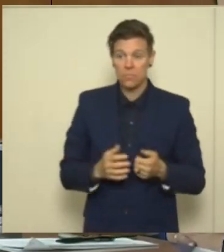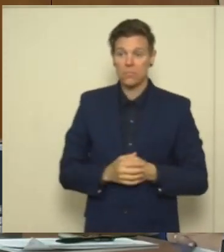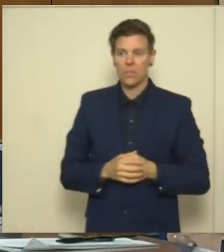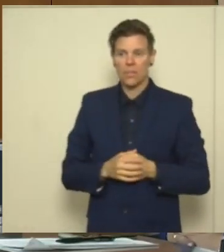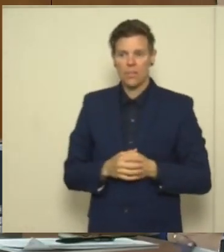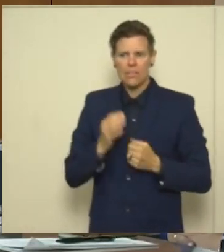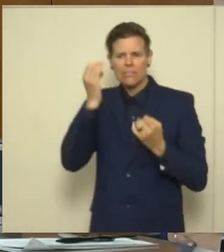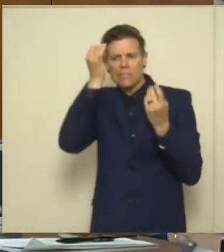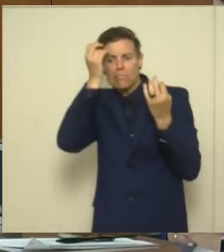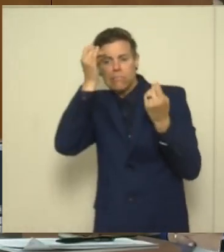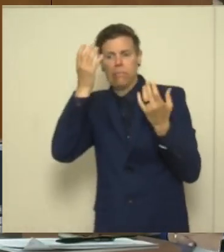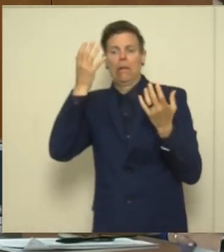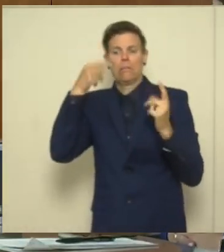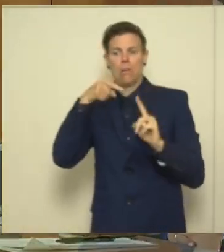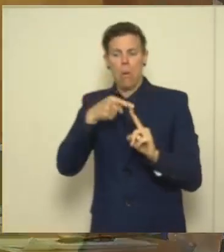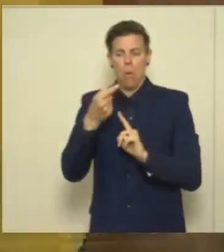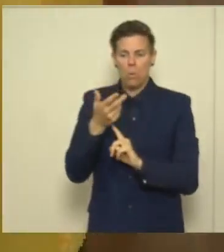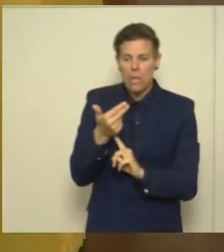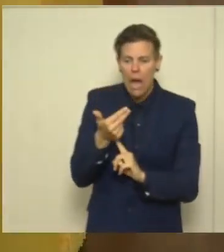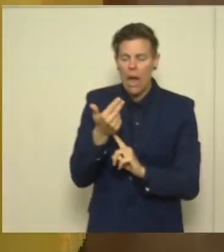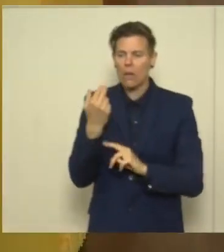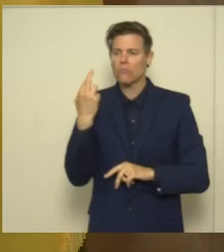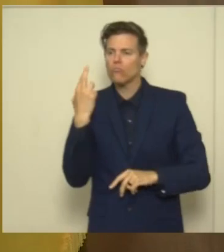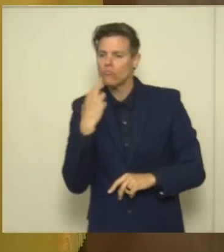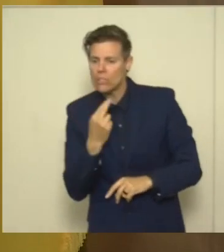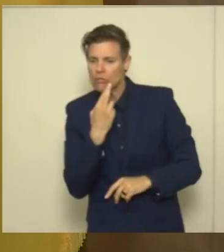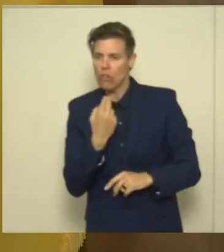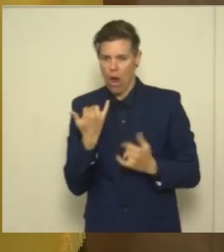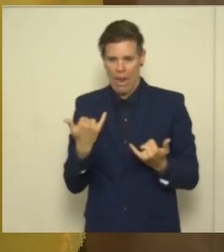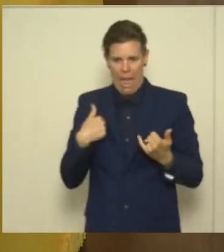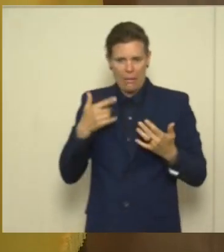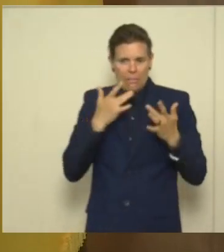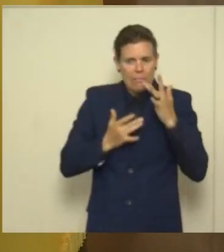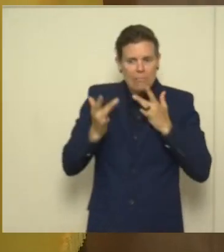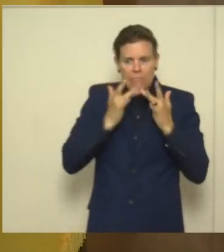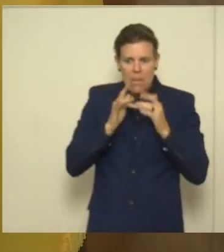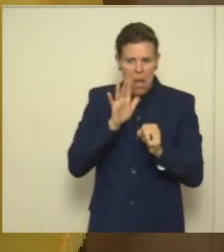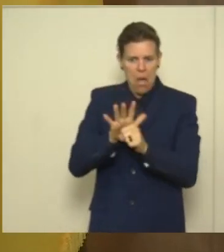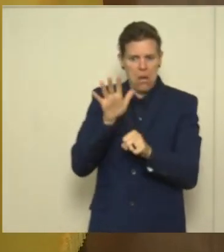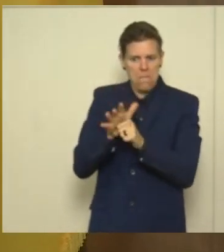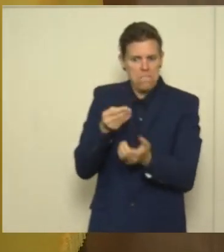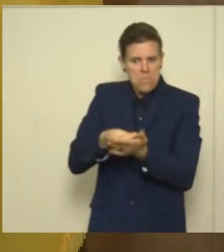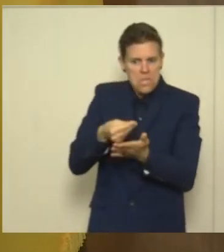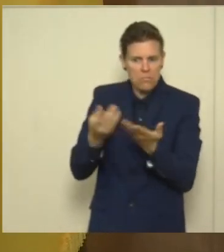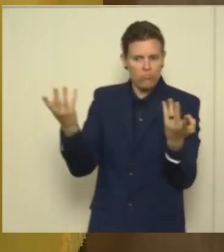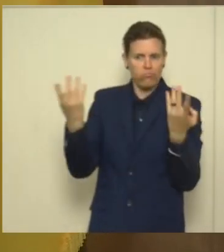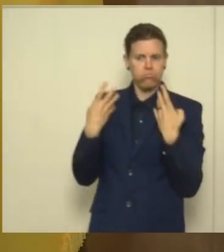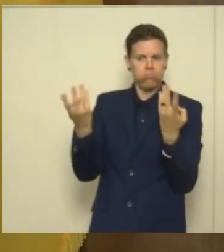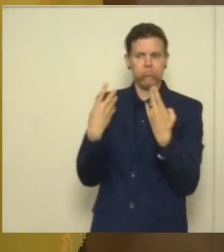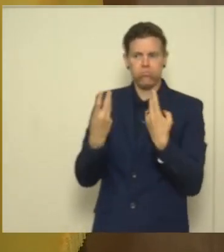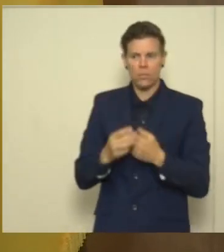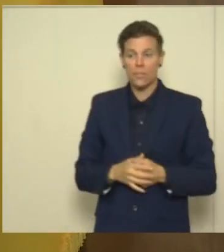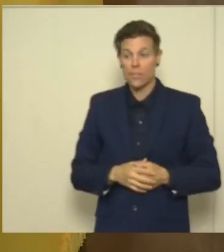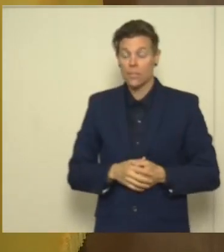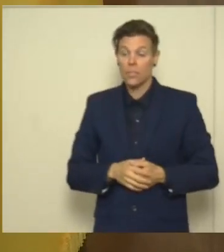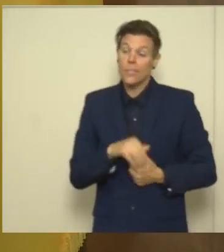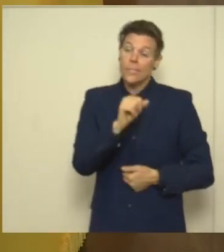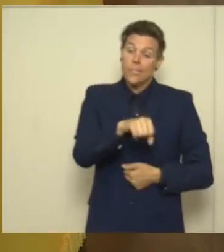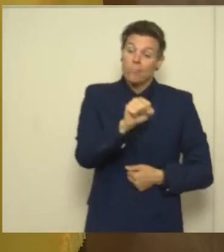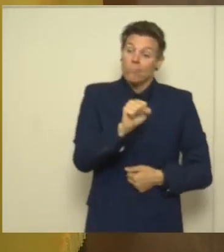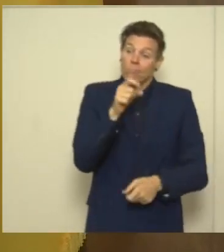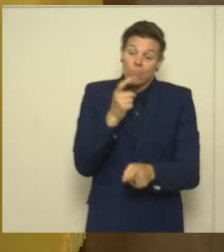industries. Right. Thank you. Thank you for the question. There's no question that as the United States, again,